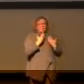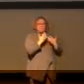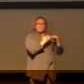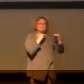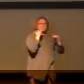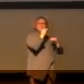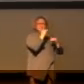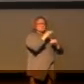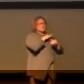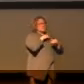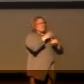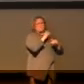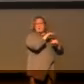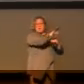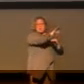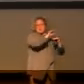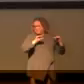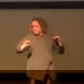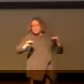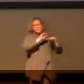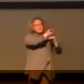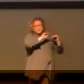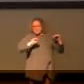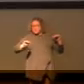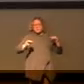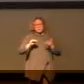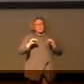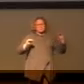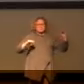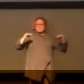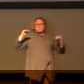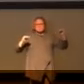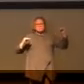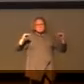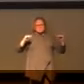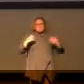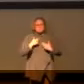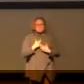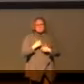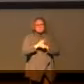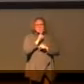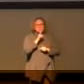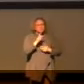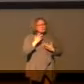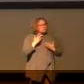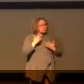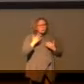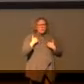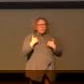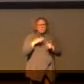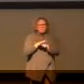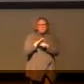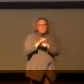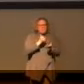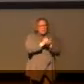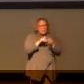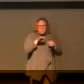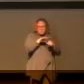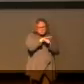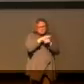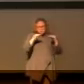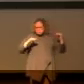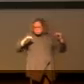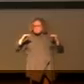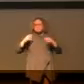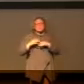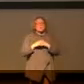and we will redeploy those into those areas. As we continue to get out of the pandemic, we will once again infuse our nurses back into